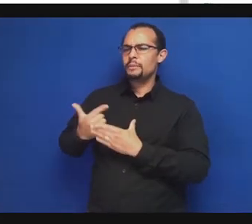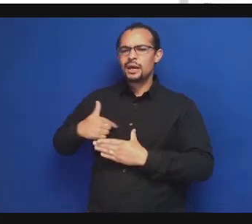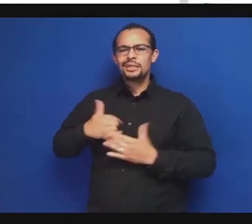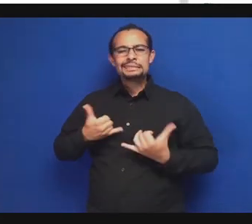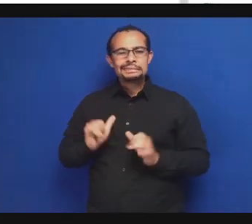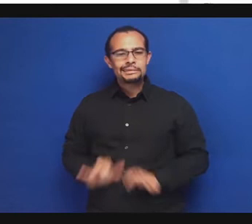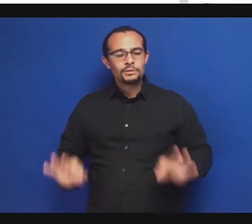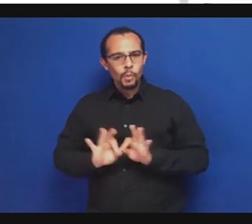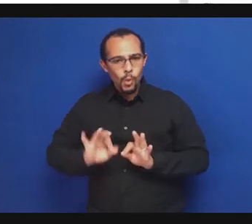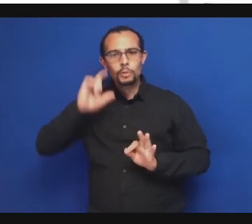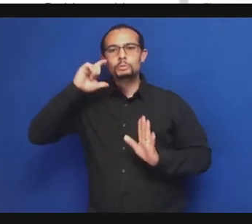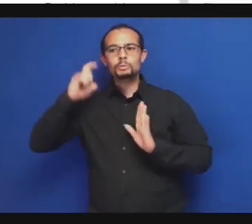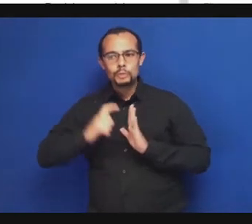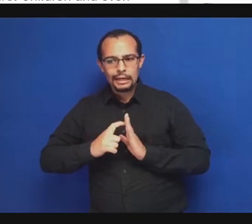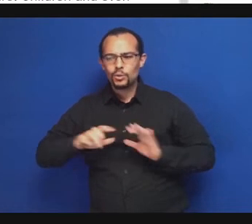we mentioned yoga.